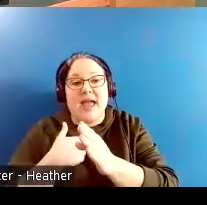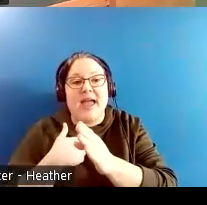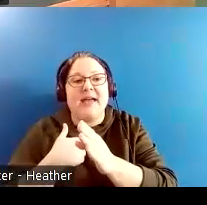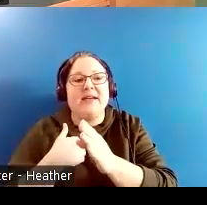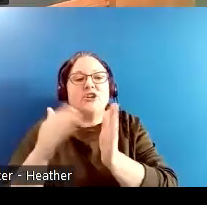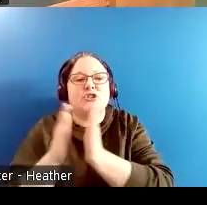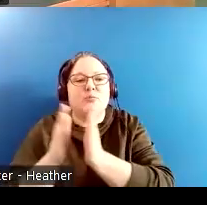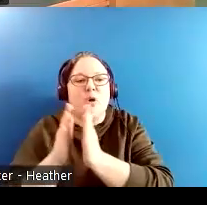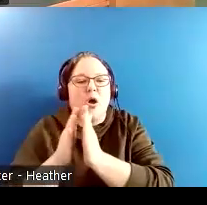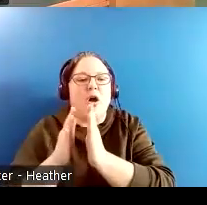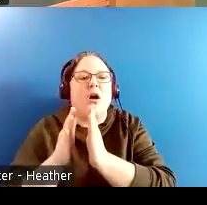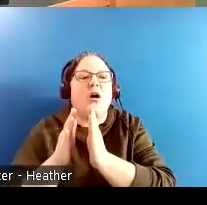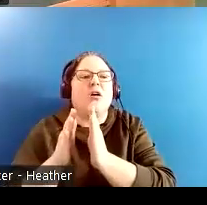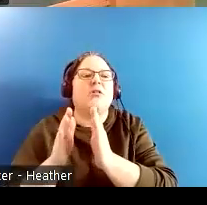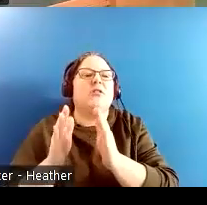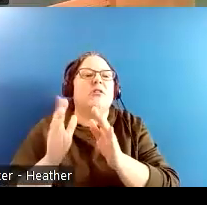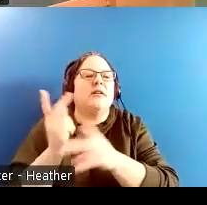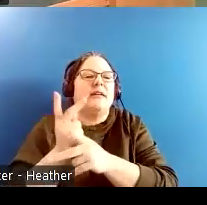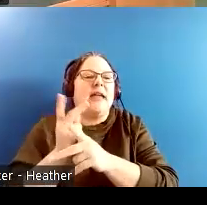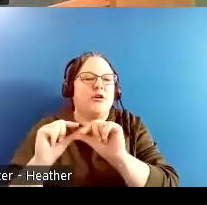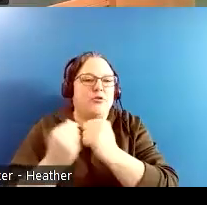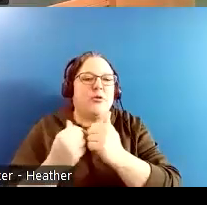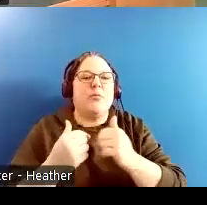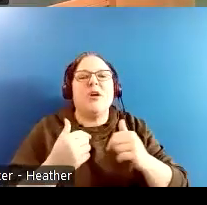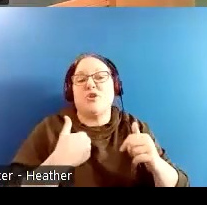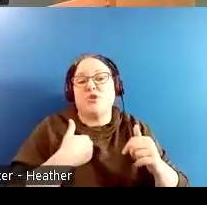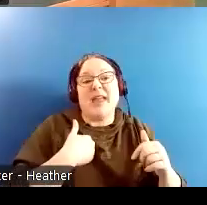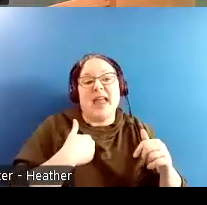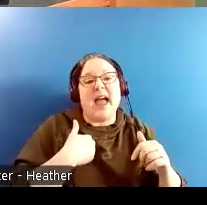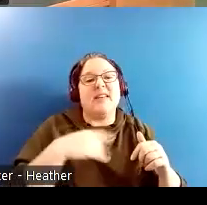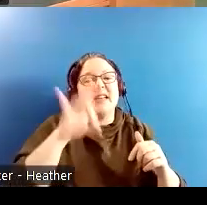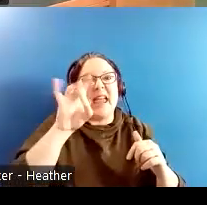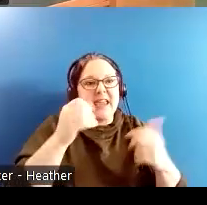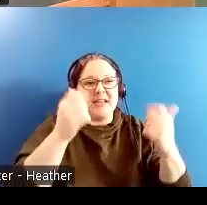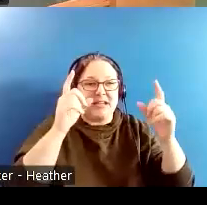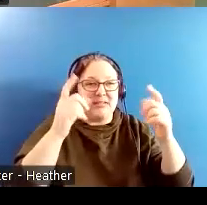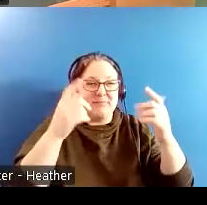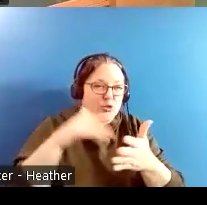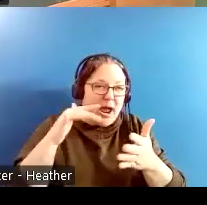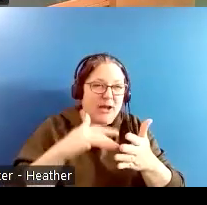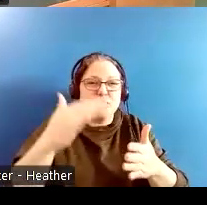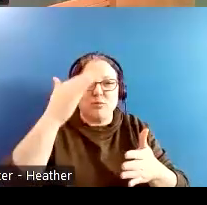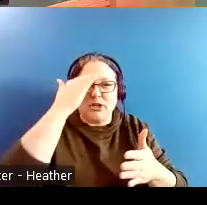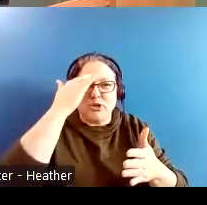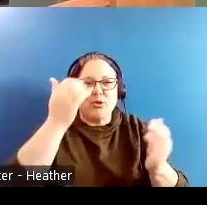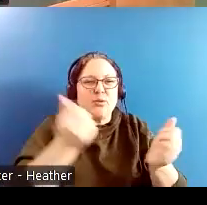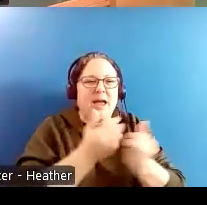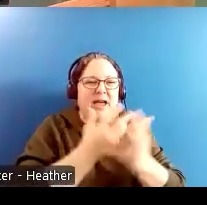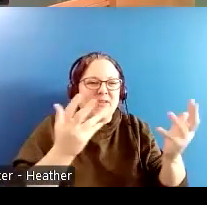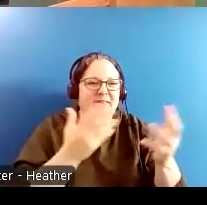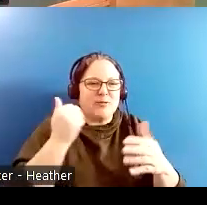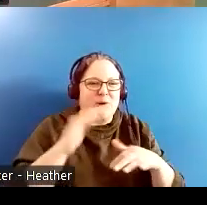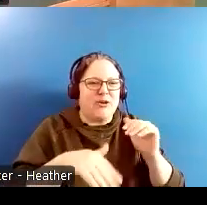everything by this time. There'd been, like I said, there were 80 trials of collaborative care. We knew everything is better than usual care. So we didn't want to